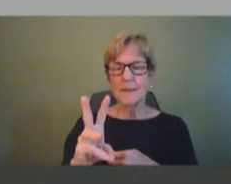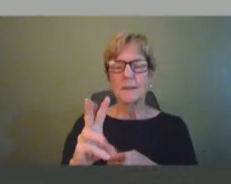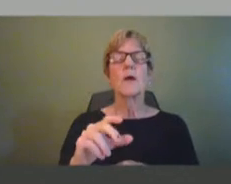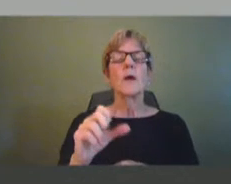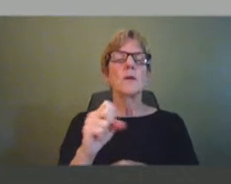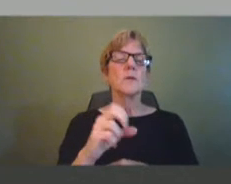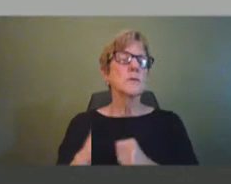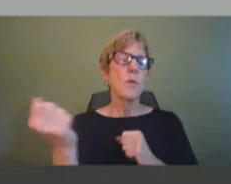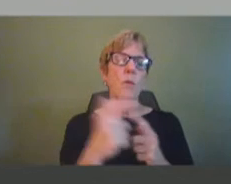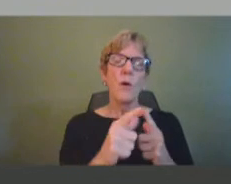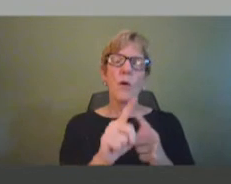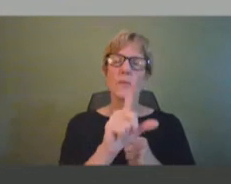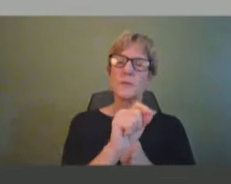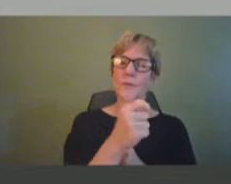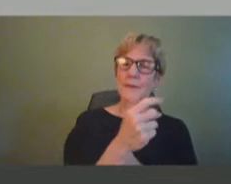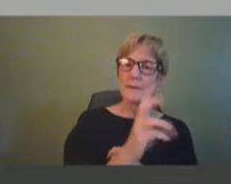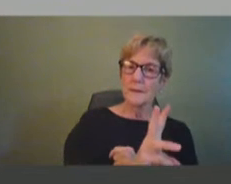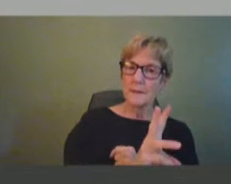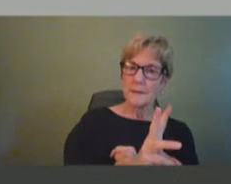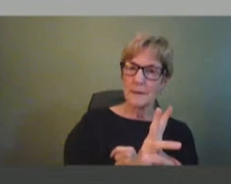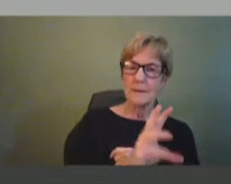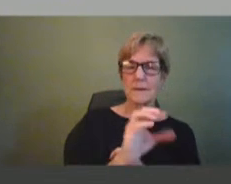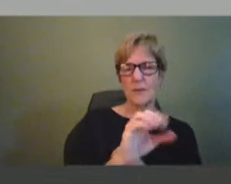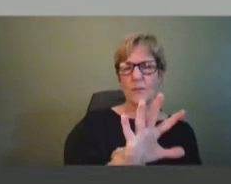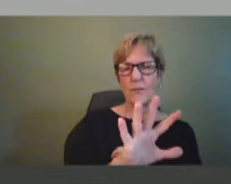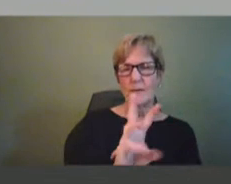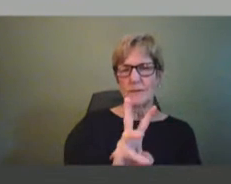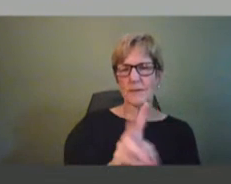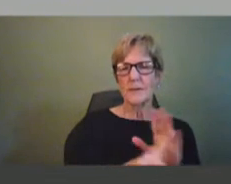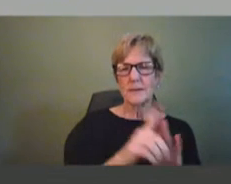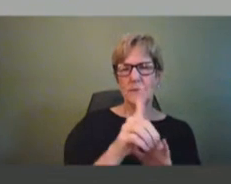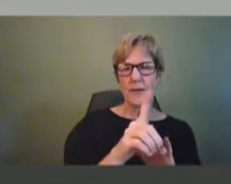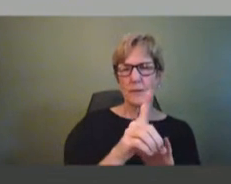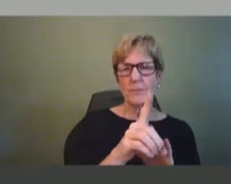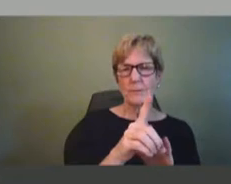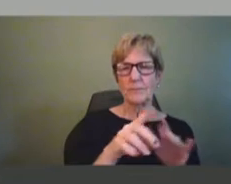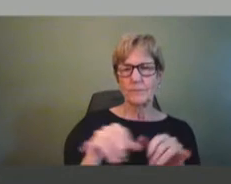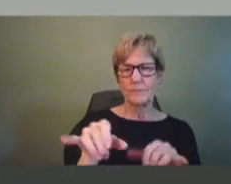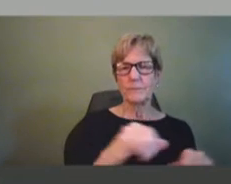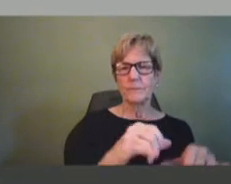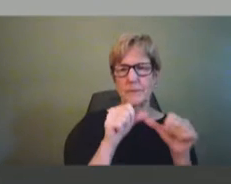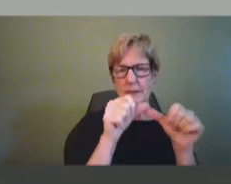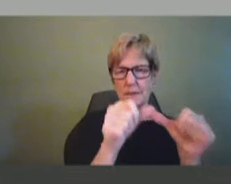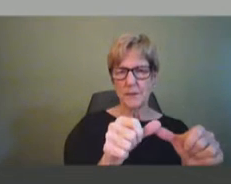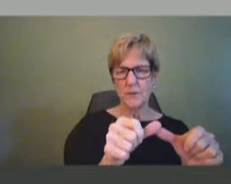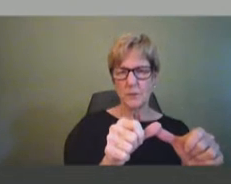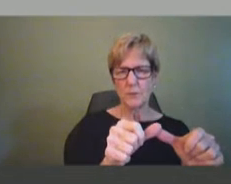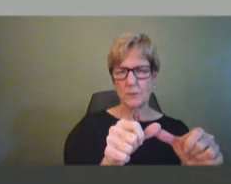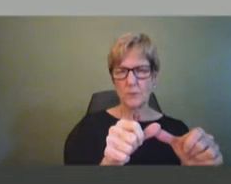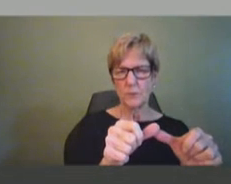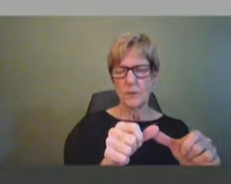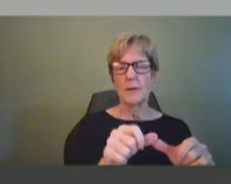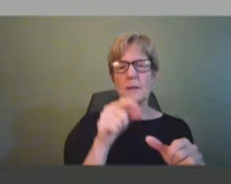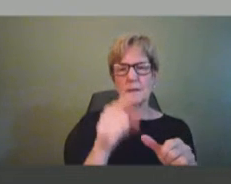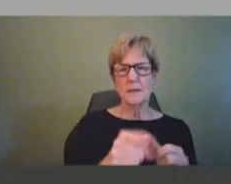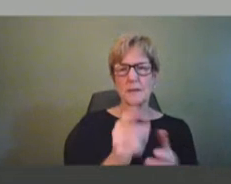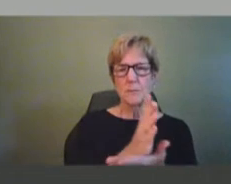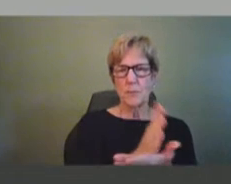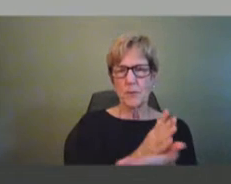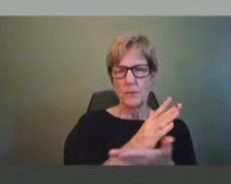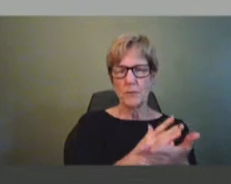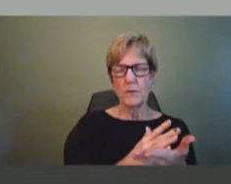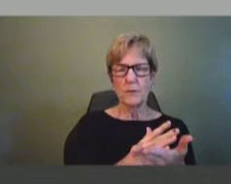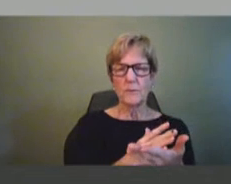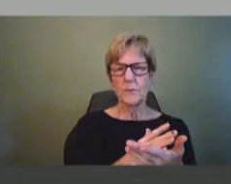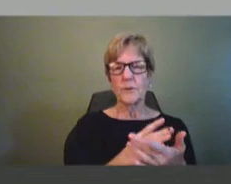2016 uh 056 development standards will continue to apply uh to this parcel and all the parcels in River District